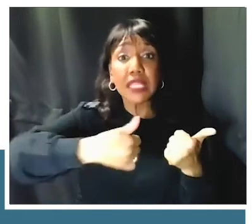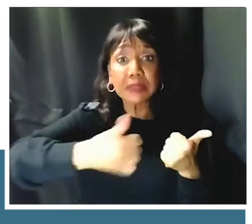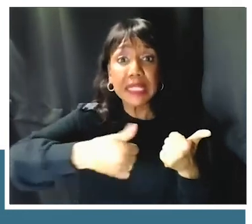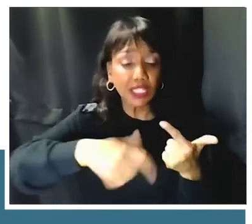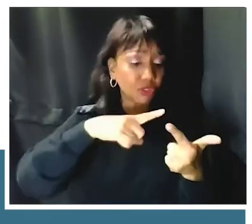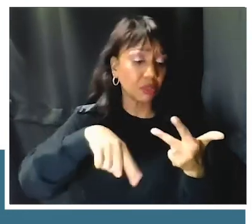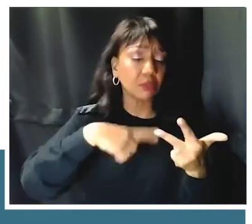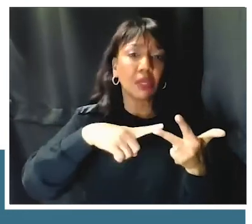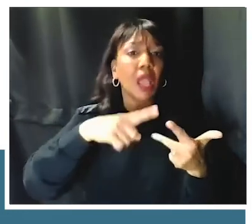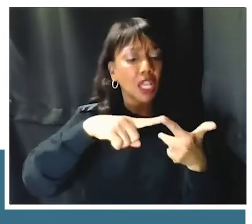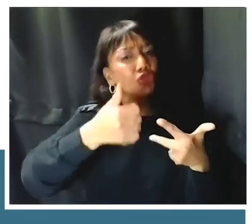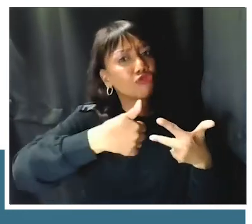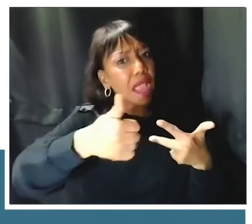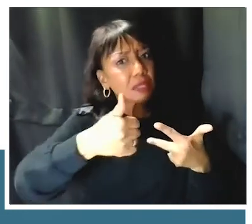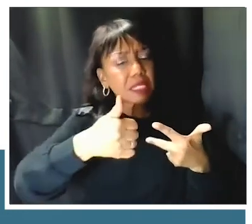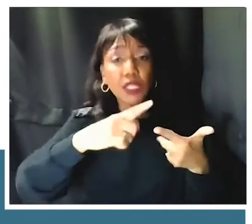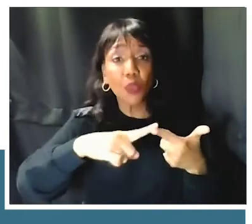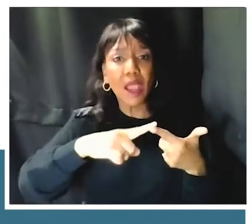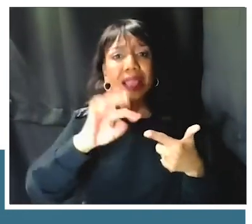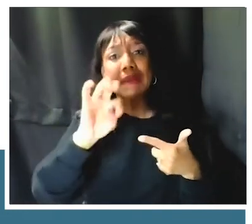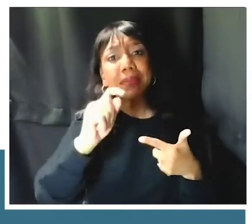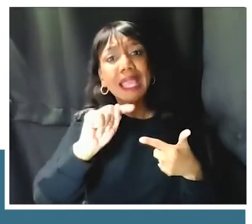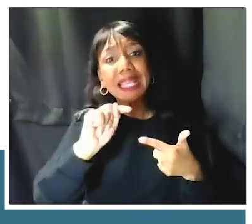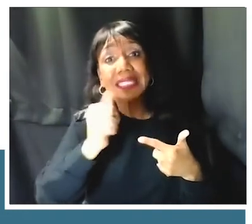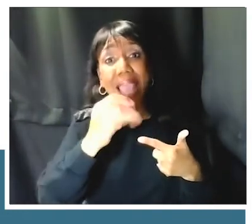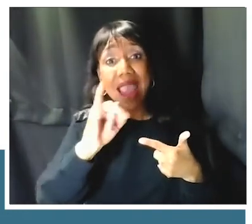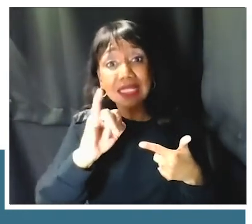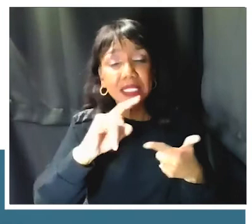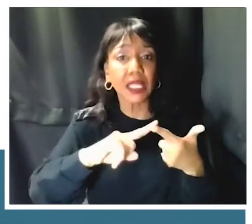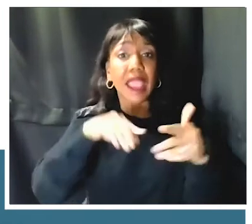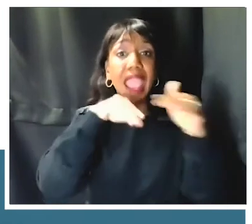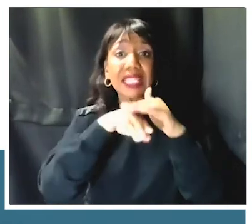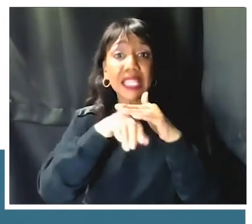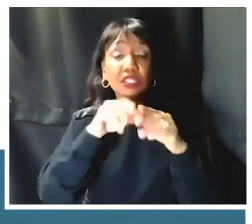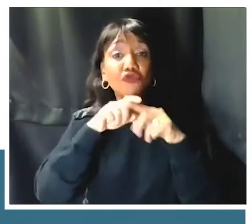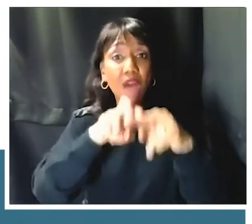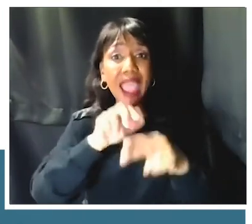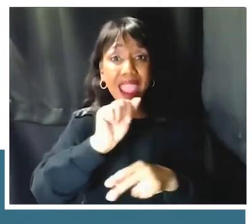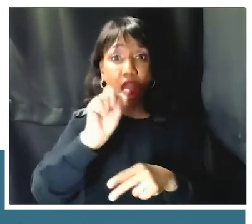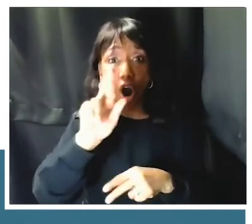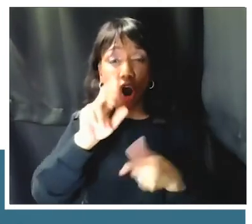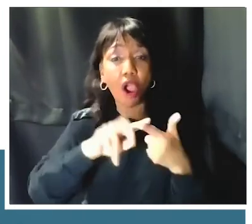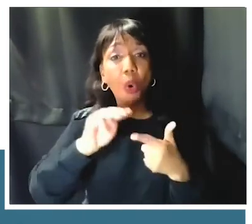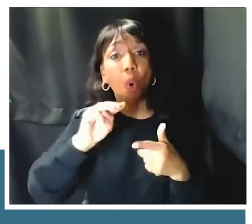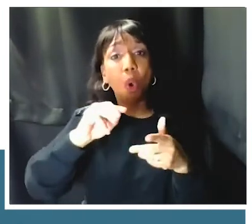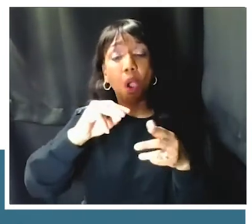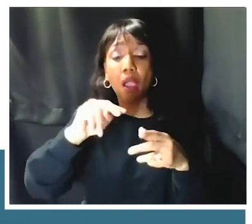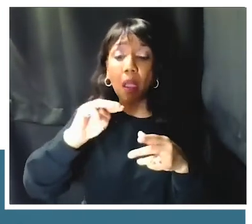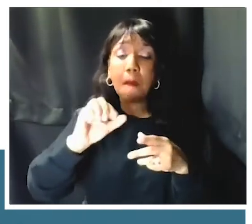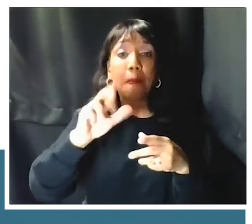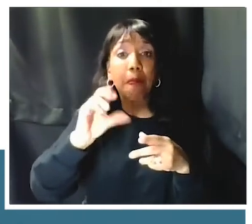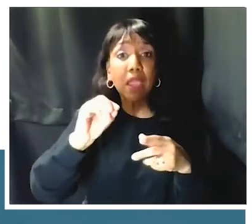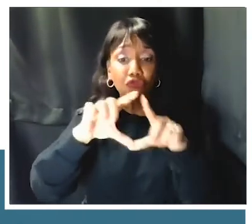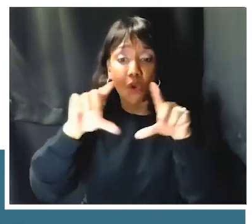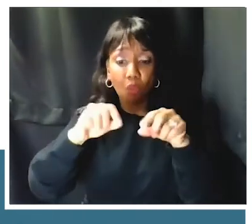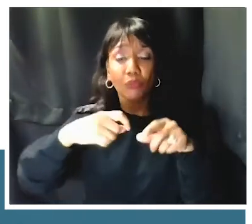Transportation. Transportation expenses include taxi fare, the cost for access a ride, and metro payments.